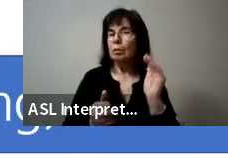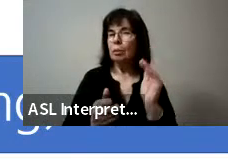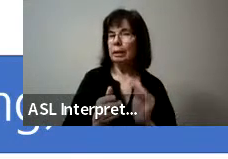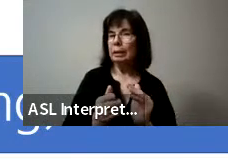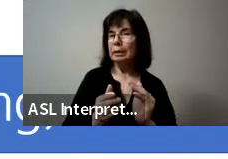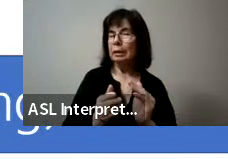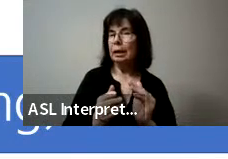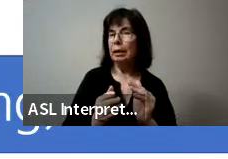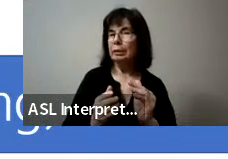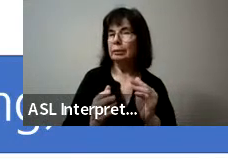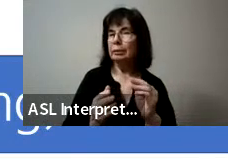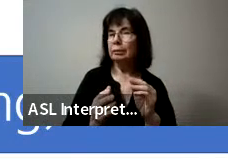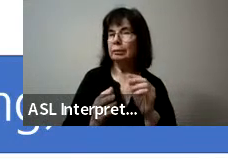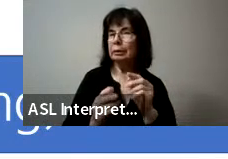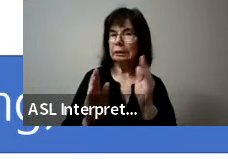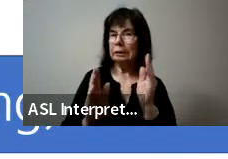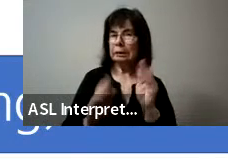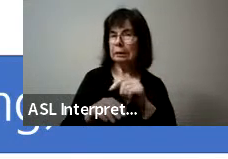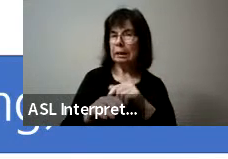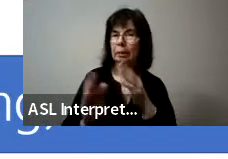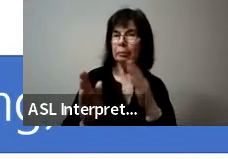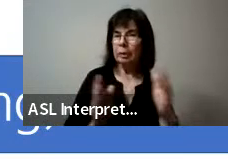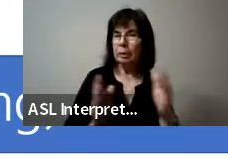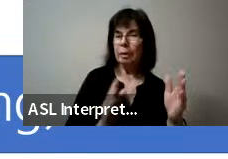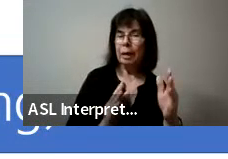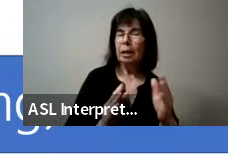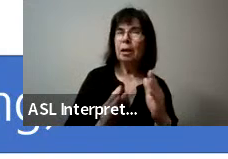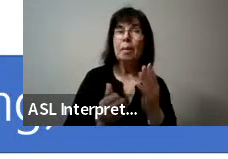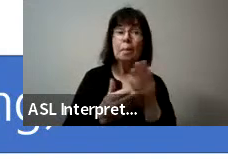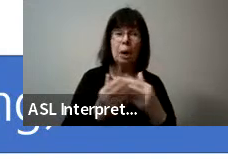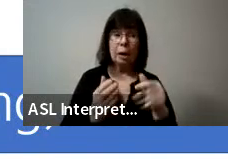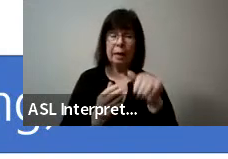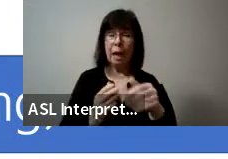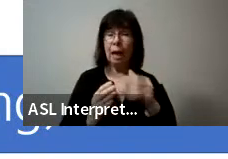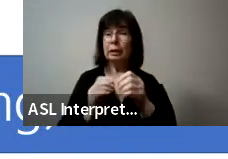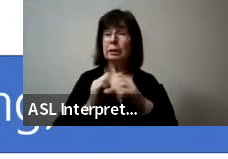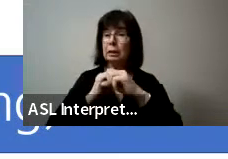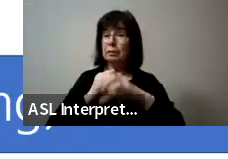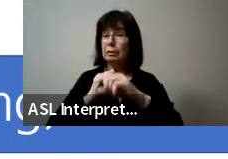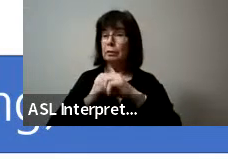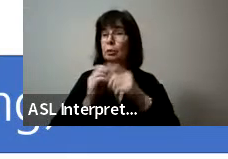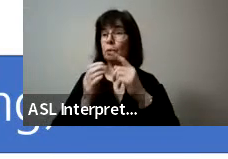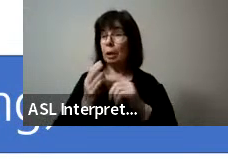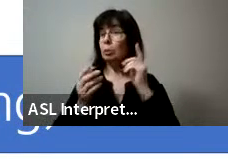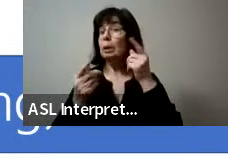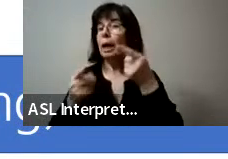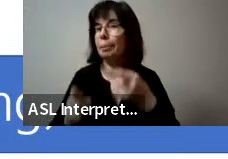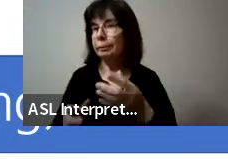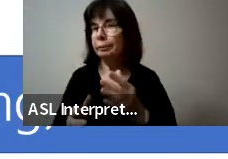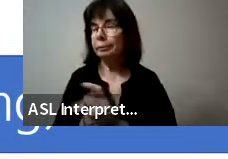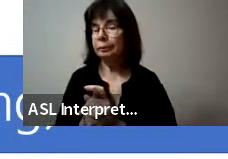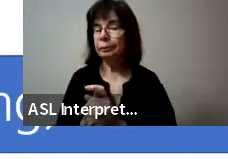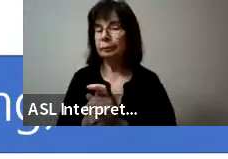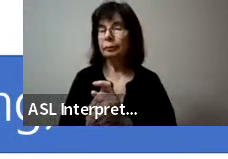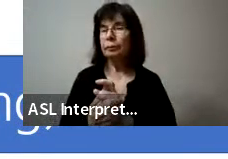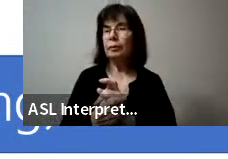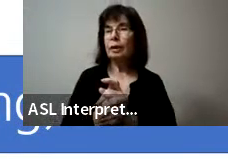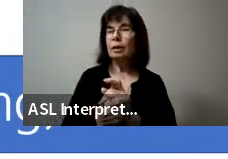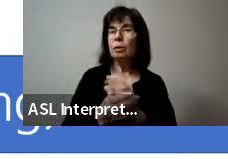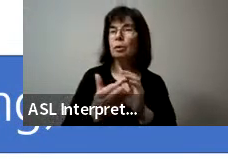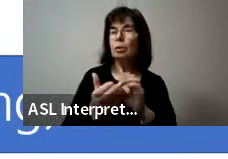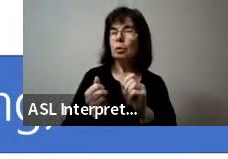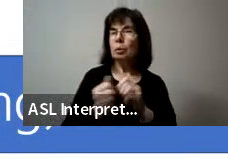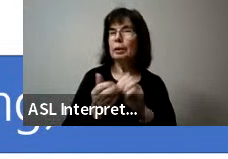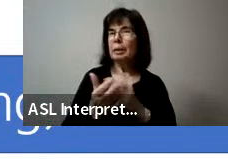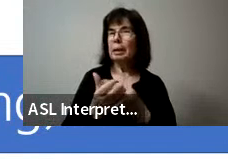of a flyer specifically about what's going to be happening and to Medi-Cal in the